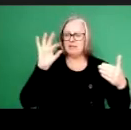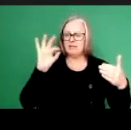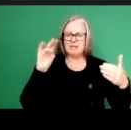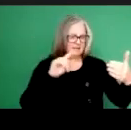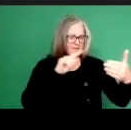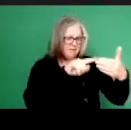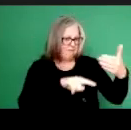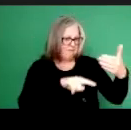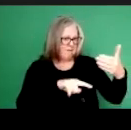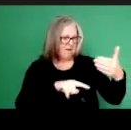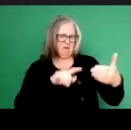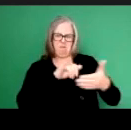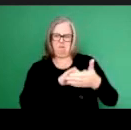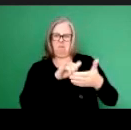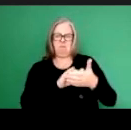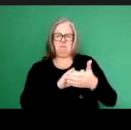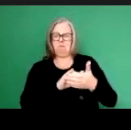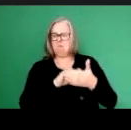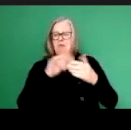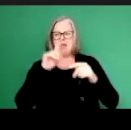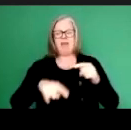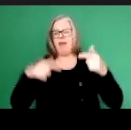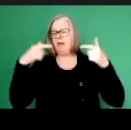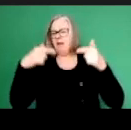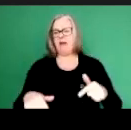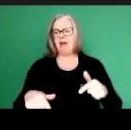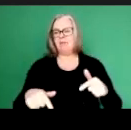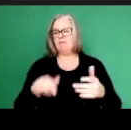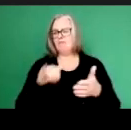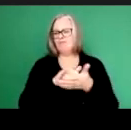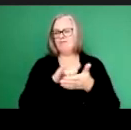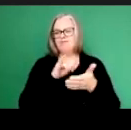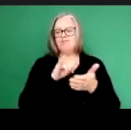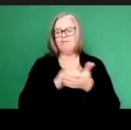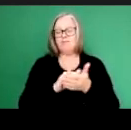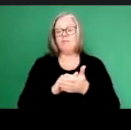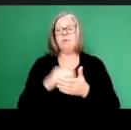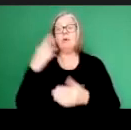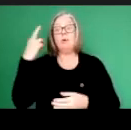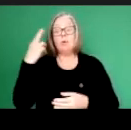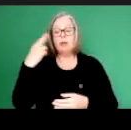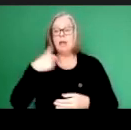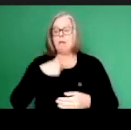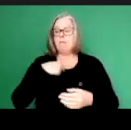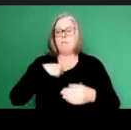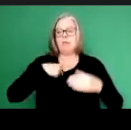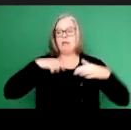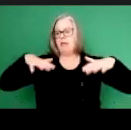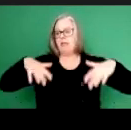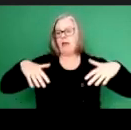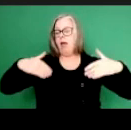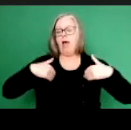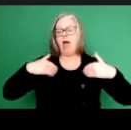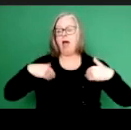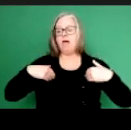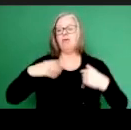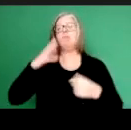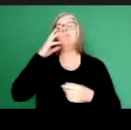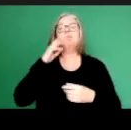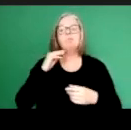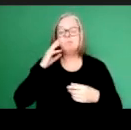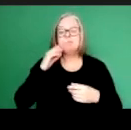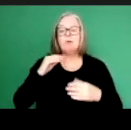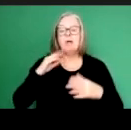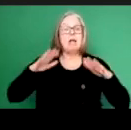this can't happen. This is not going to happen. In part, because I did not have the experience or the